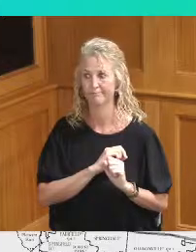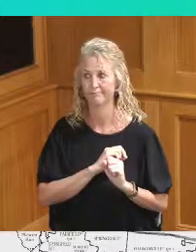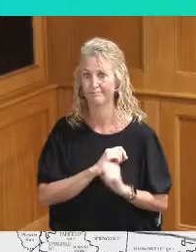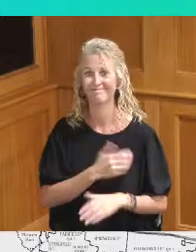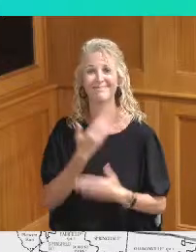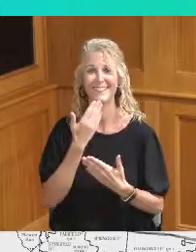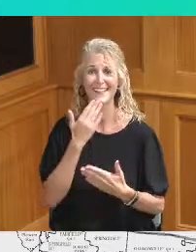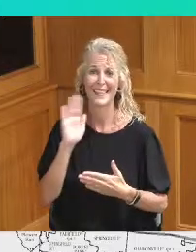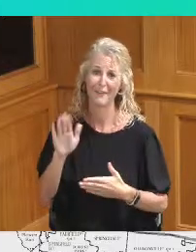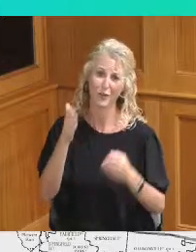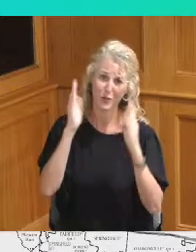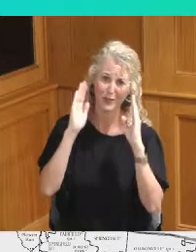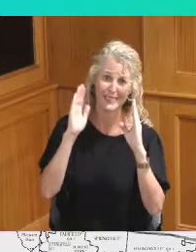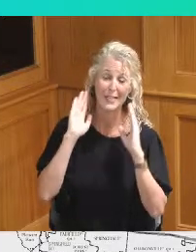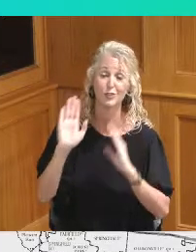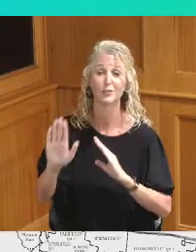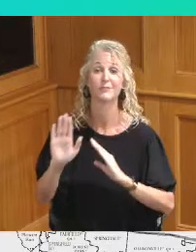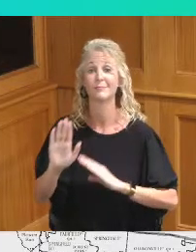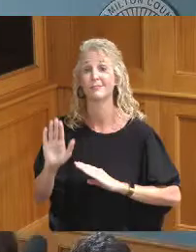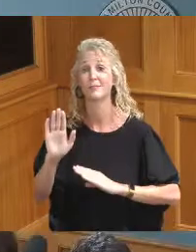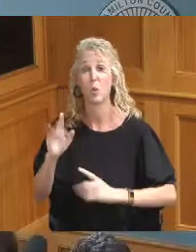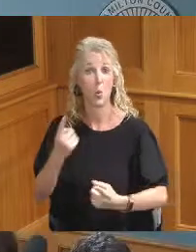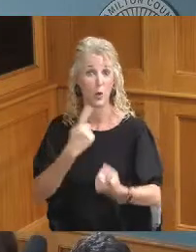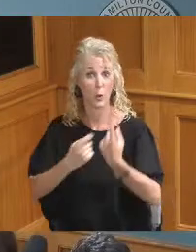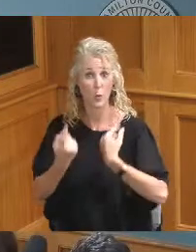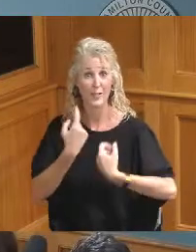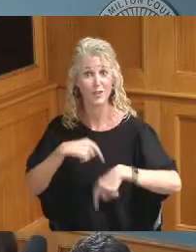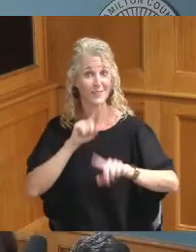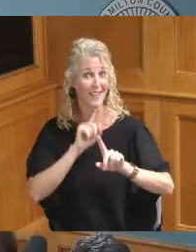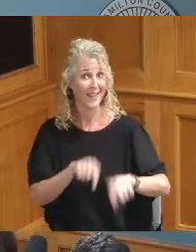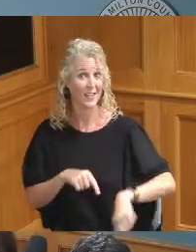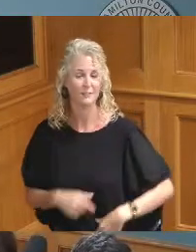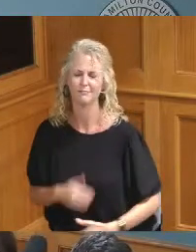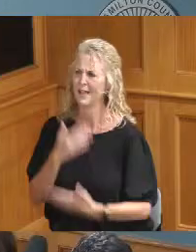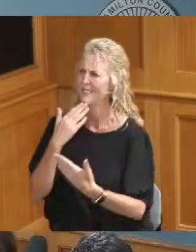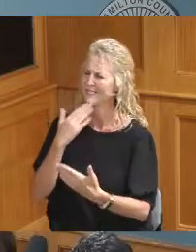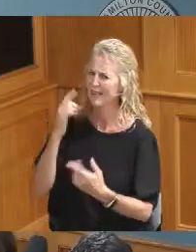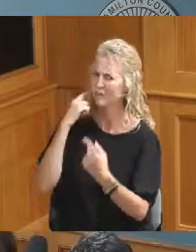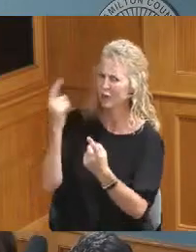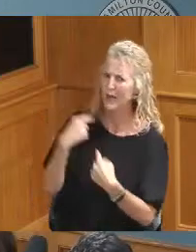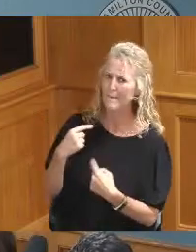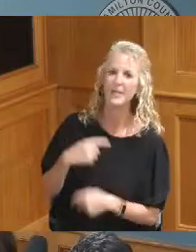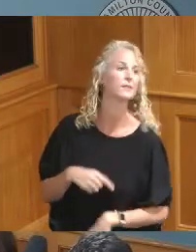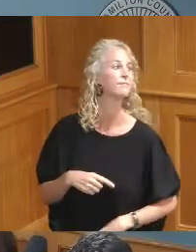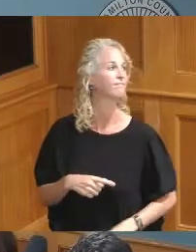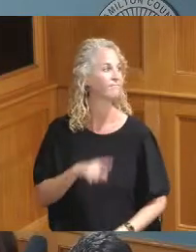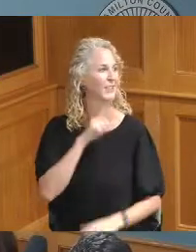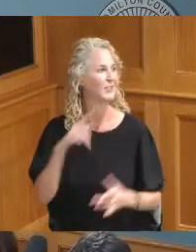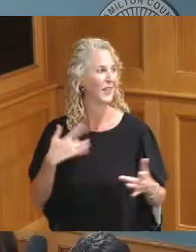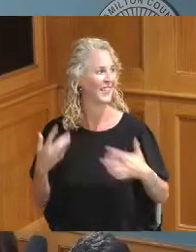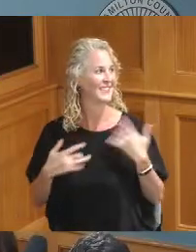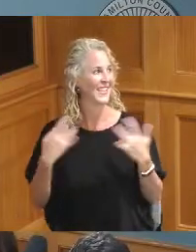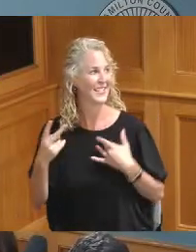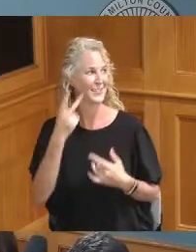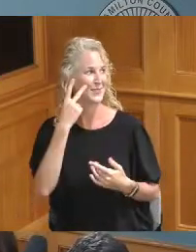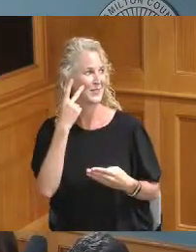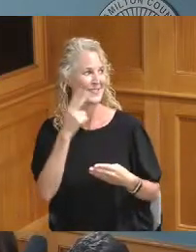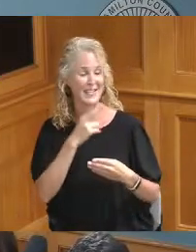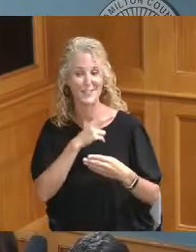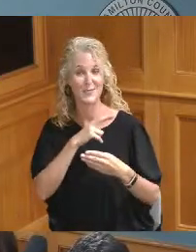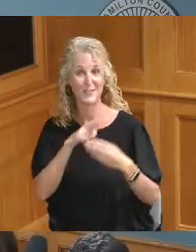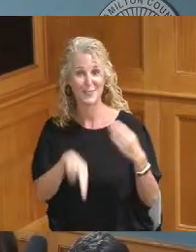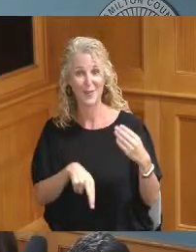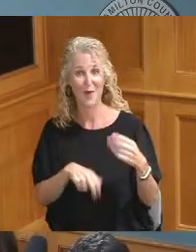Thank you for your attention, and I'm happy to answer any questions you might have. Thank you so much for coming in. It's super exciting to see the results of